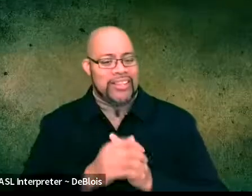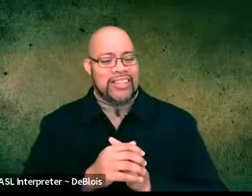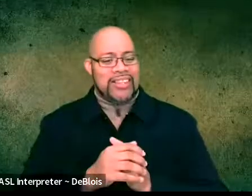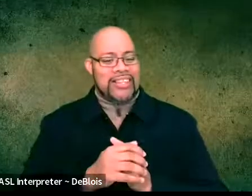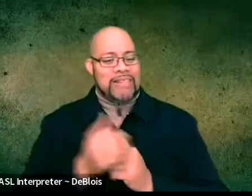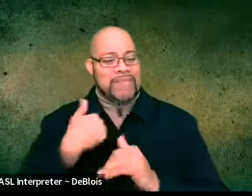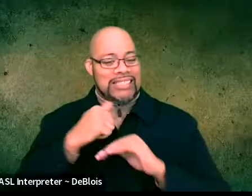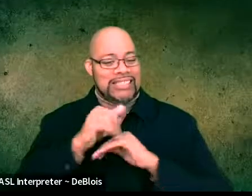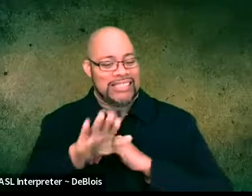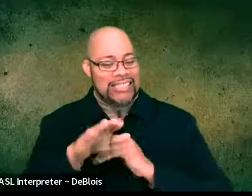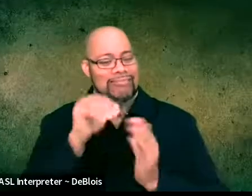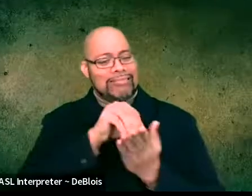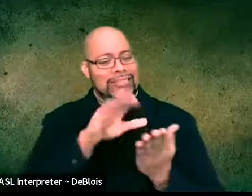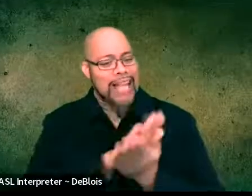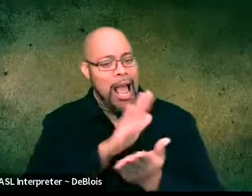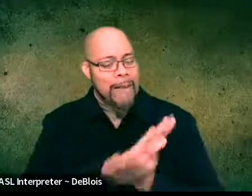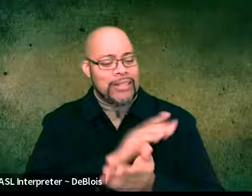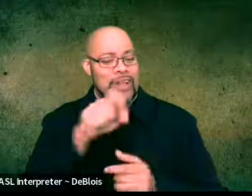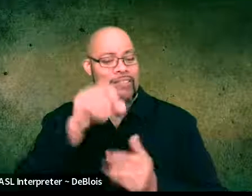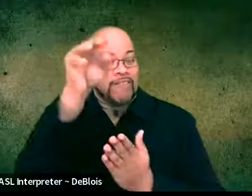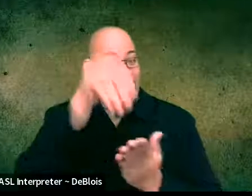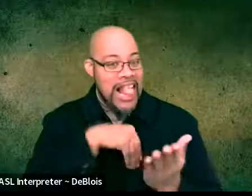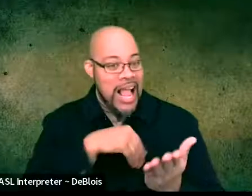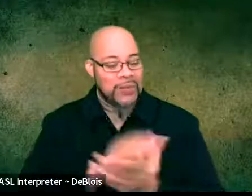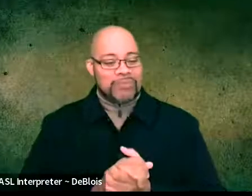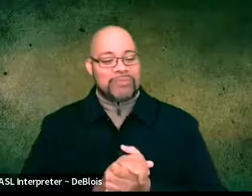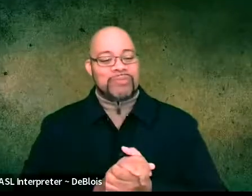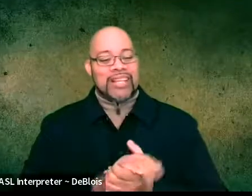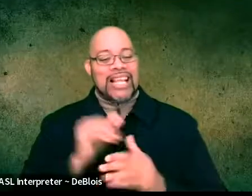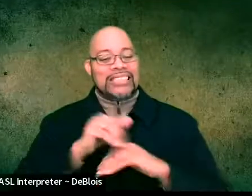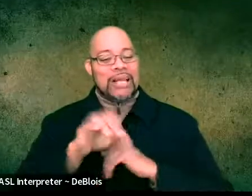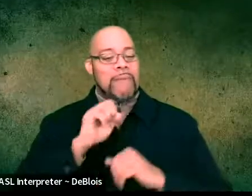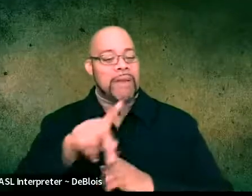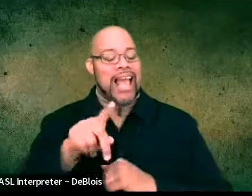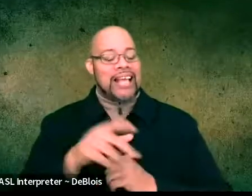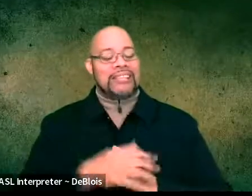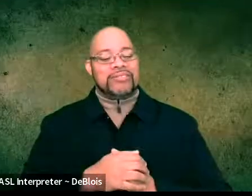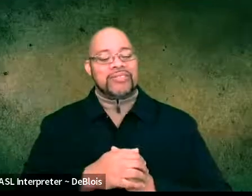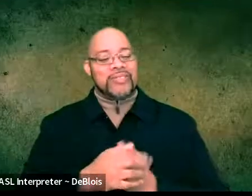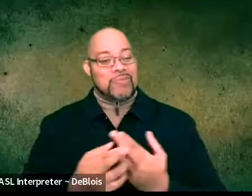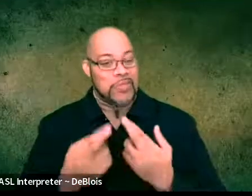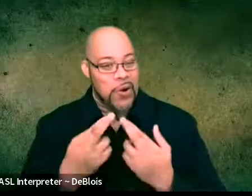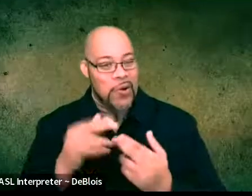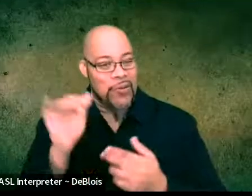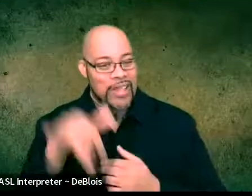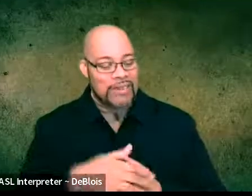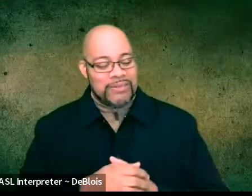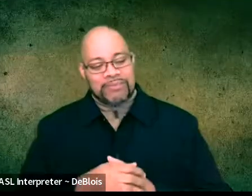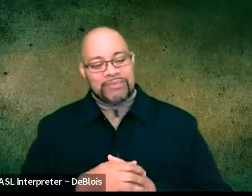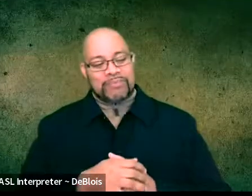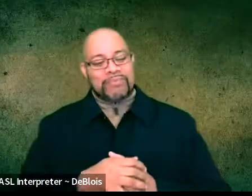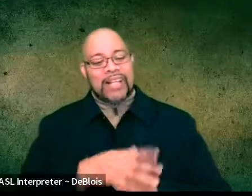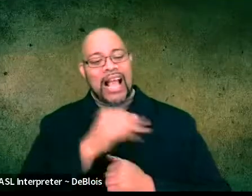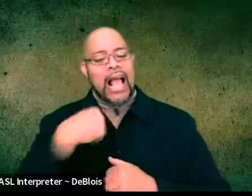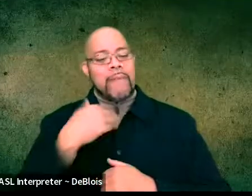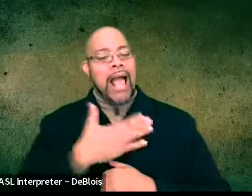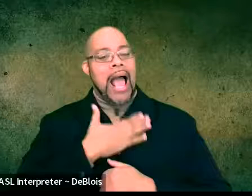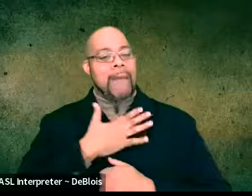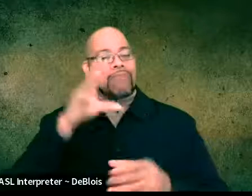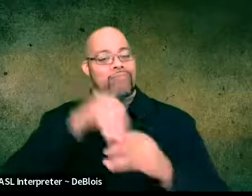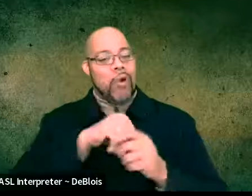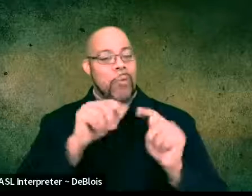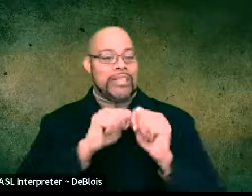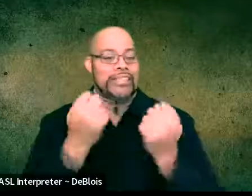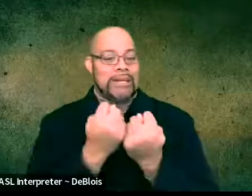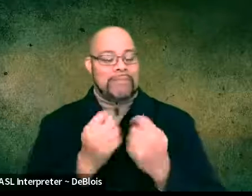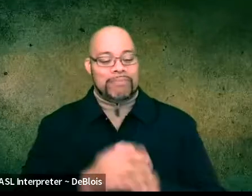sending you documents that you have to fill out and send back in return. And I'm glad to be a part of the team.